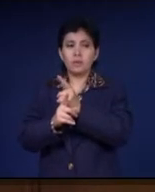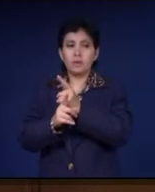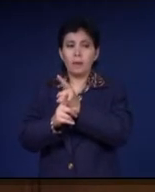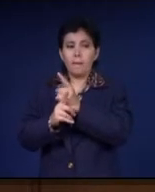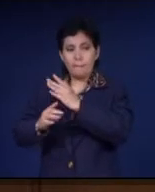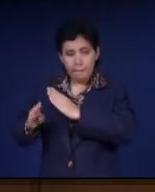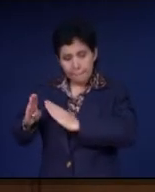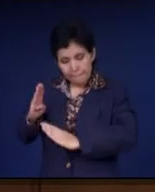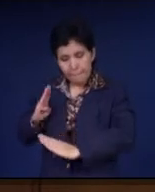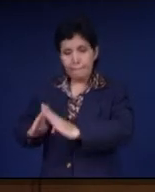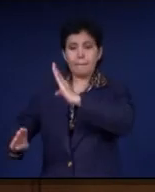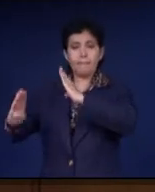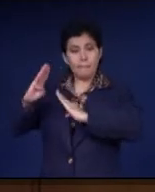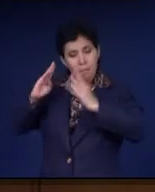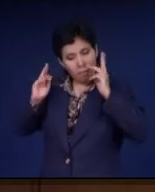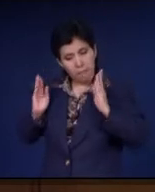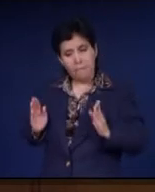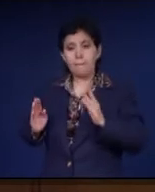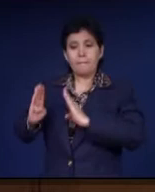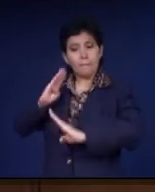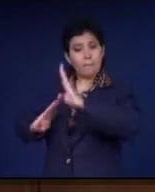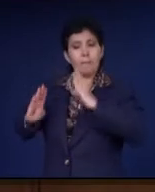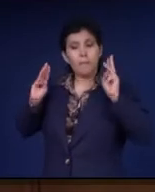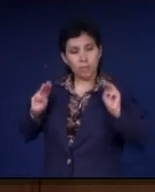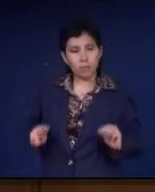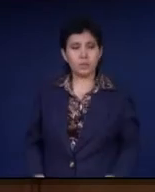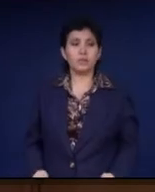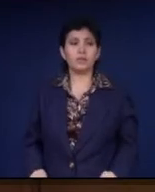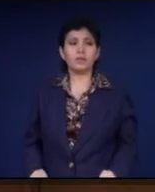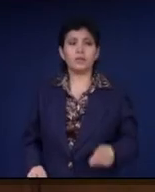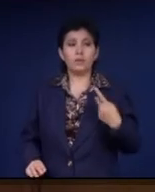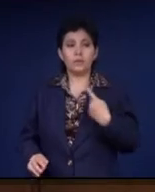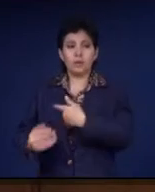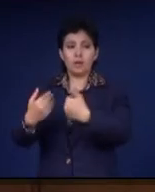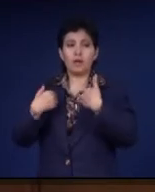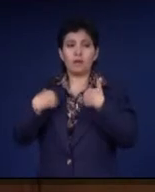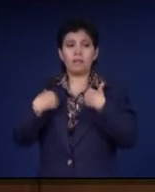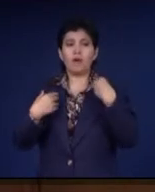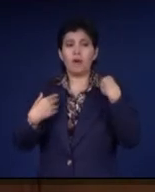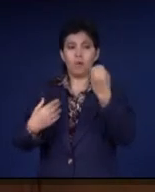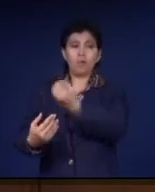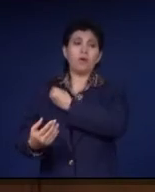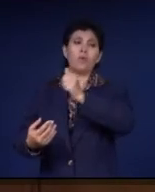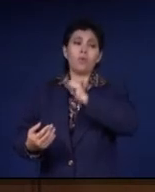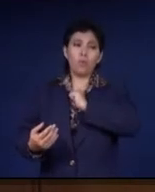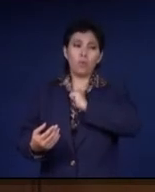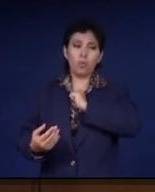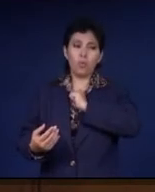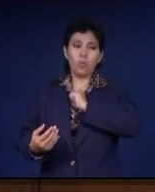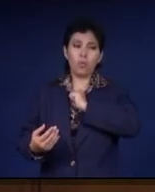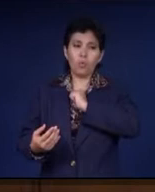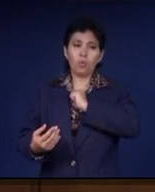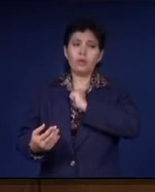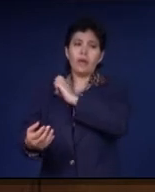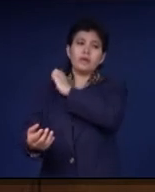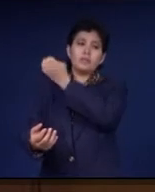are a biological person, so we all have our own drive, hormones, blood,